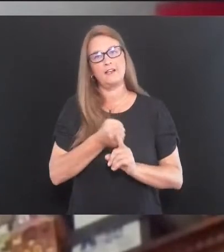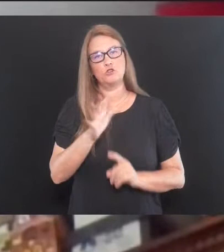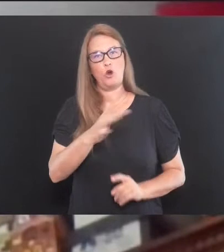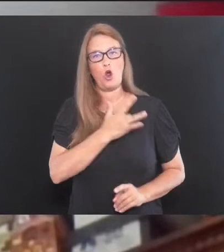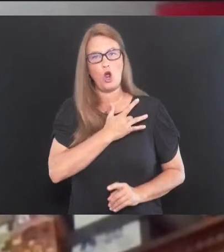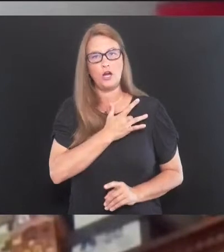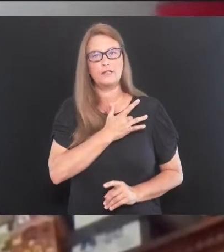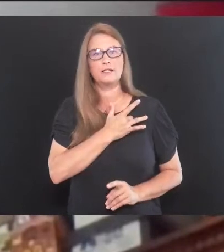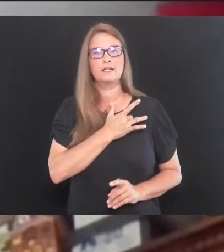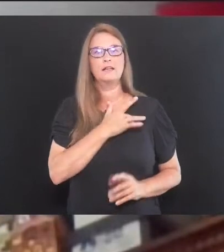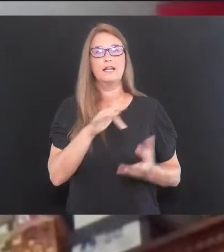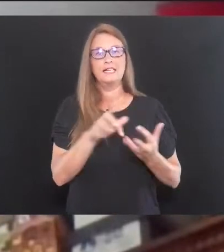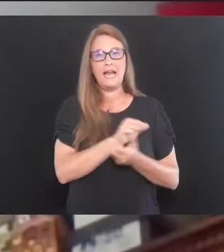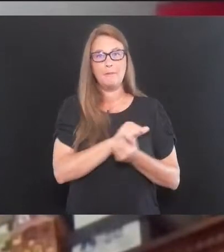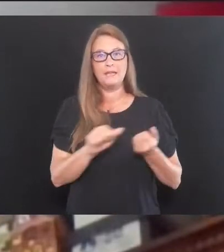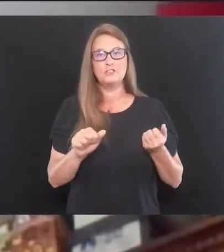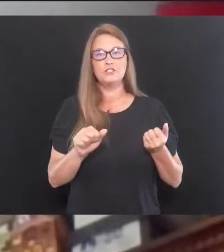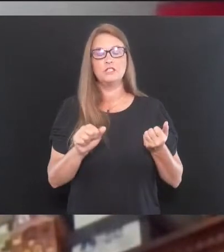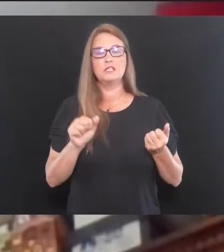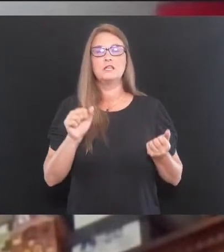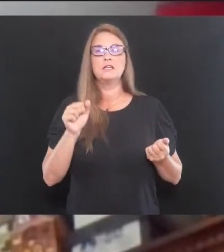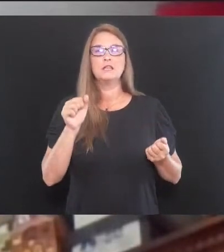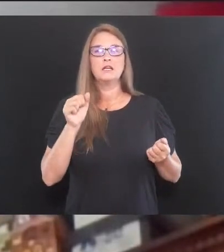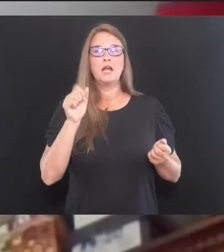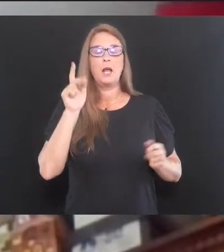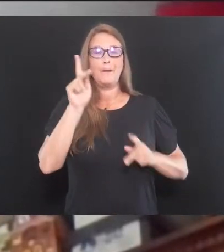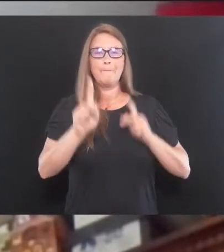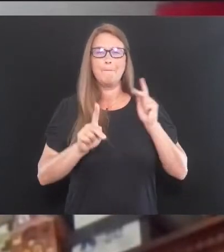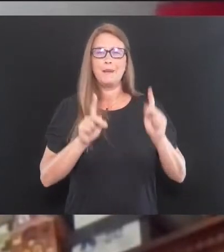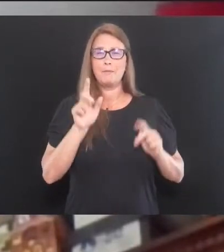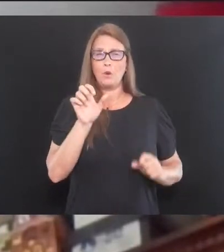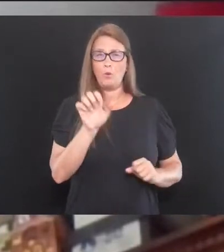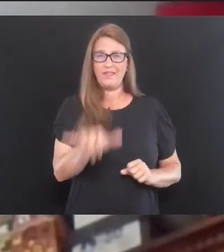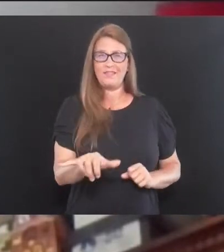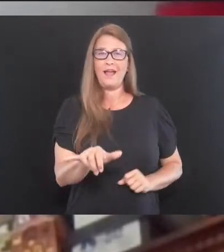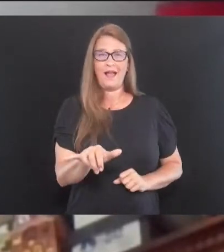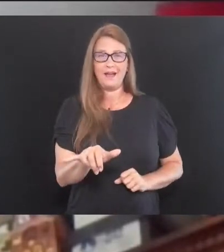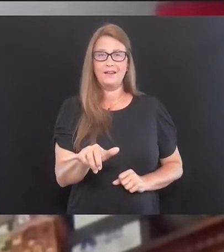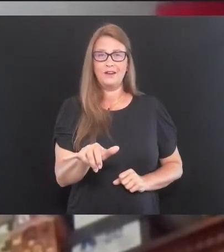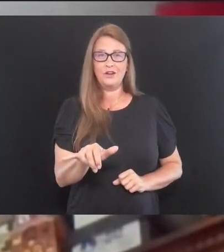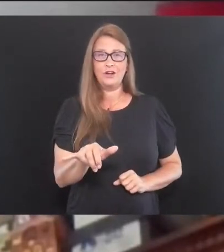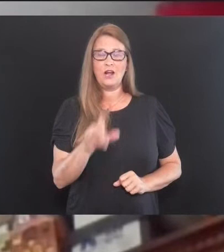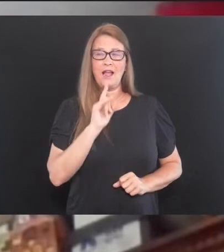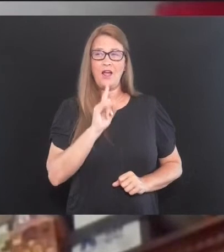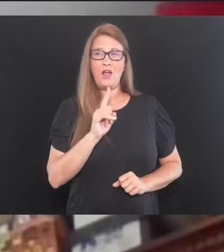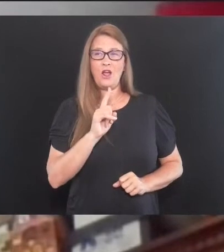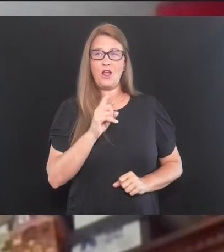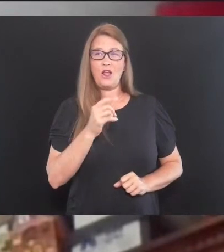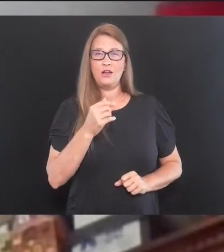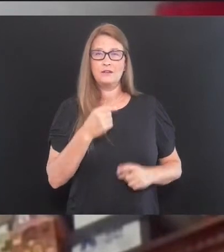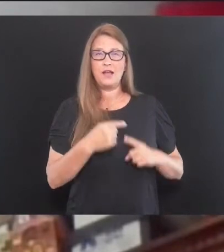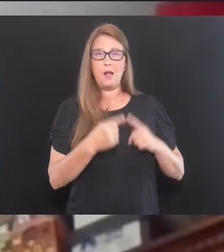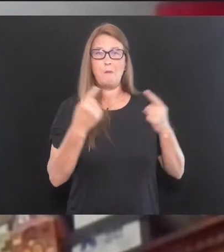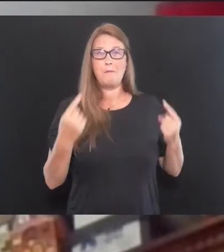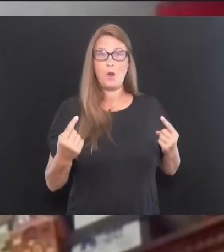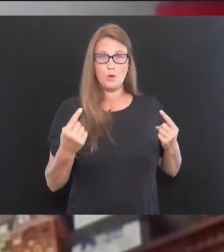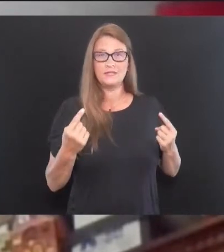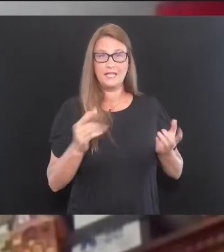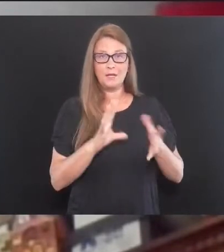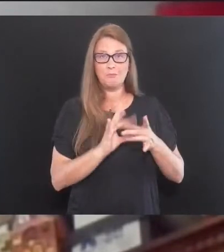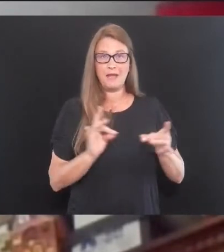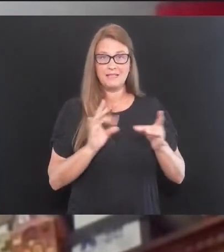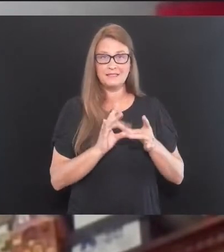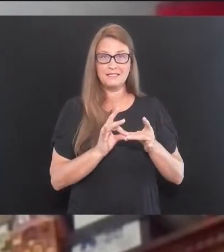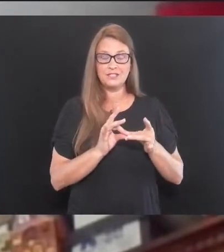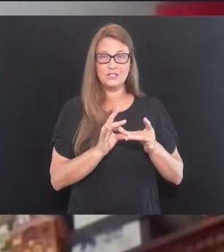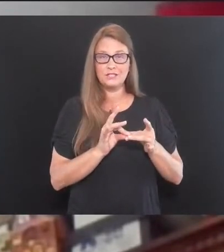damage. When you've got people at that kind of level, kind of opposing your message, it seems like an uphill